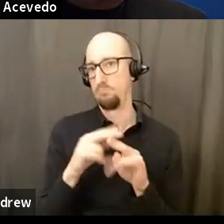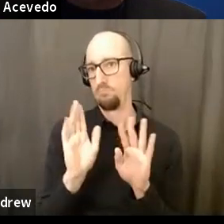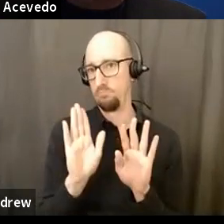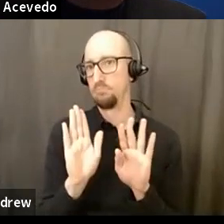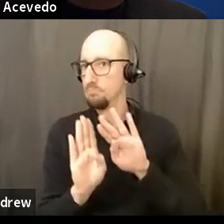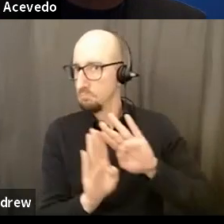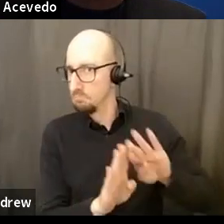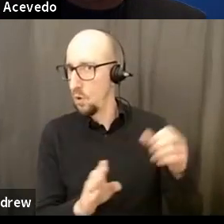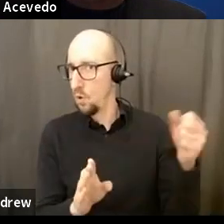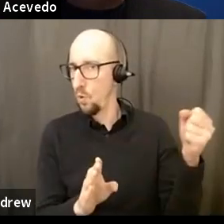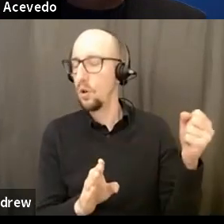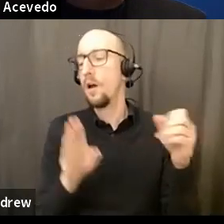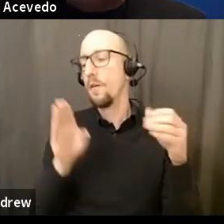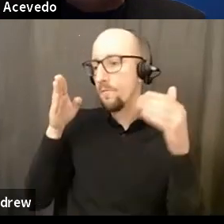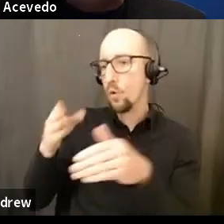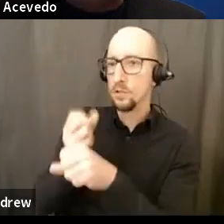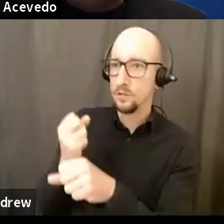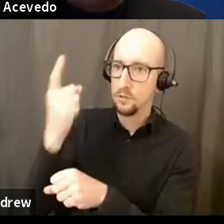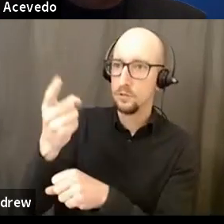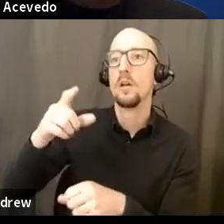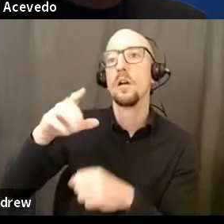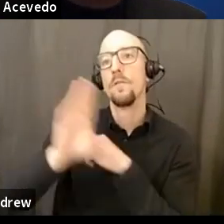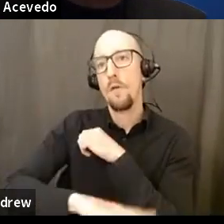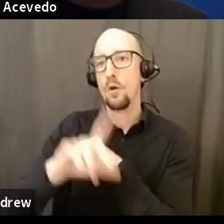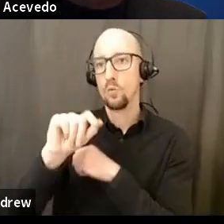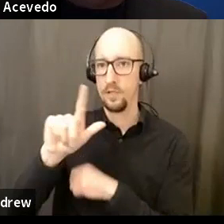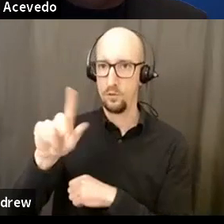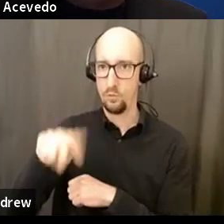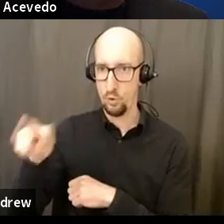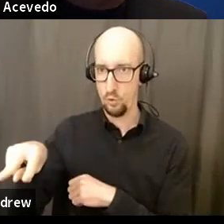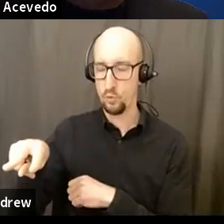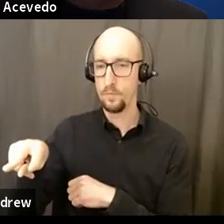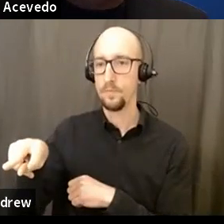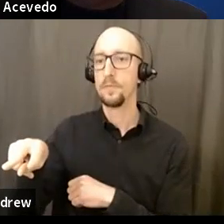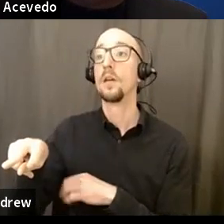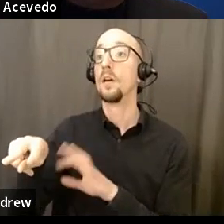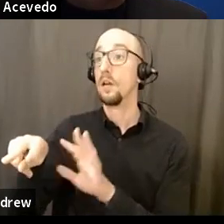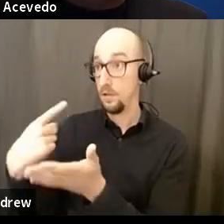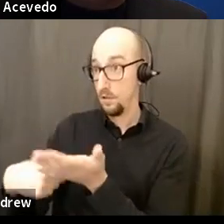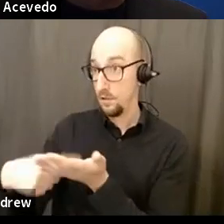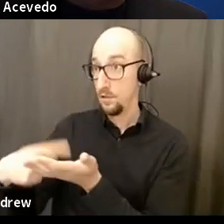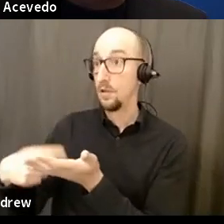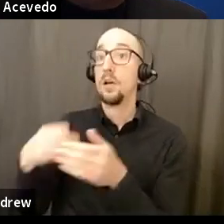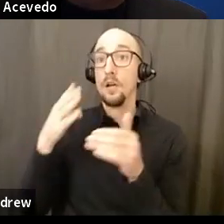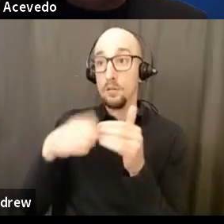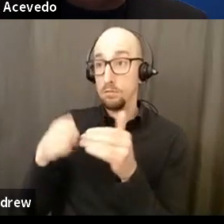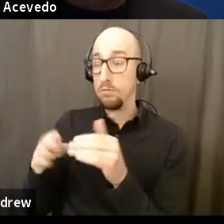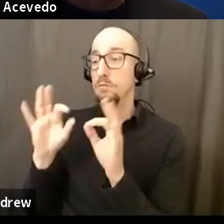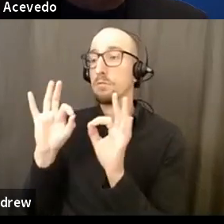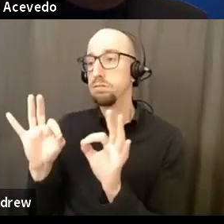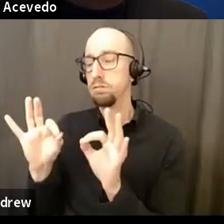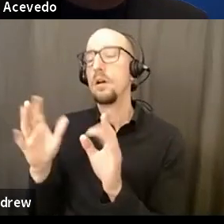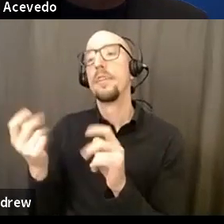Focus on the fall of 2022, and then come back to the harder question on the